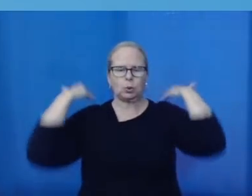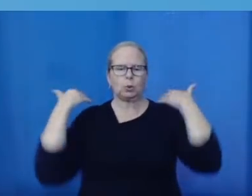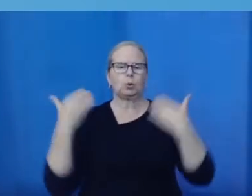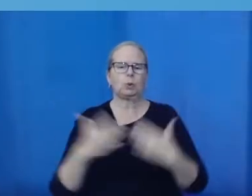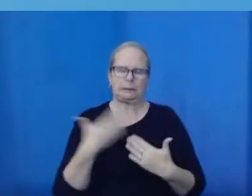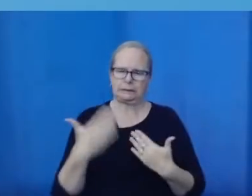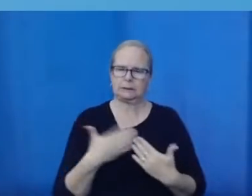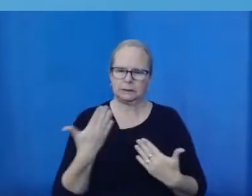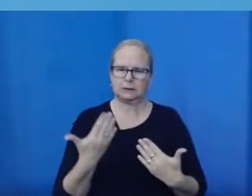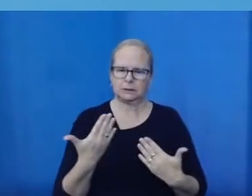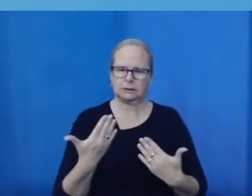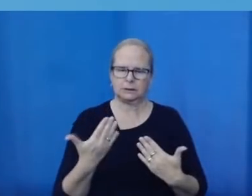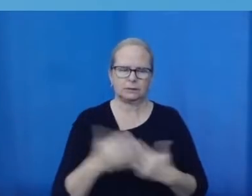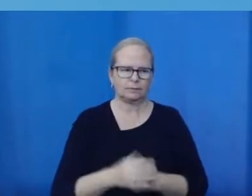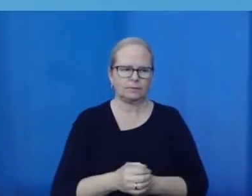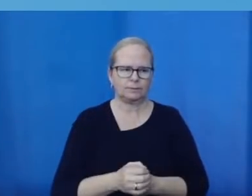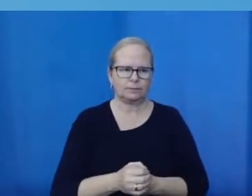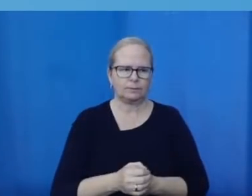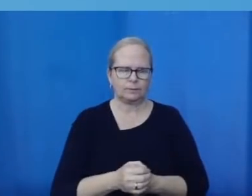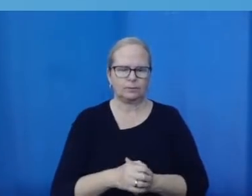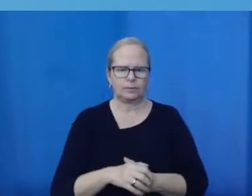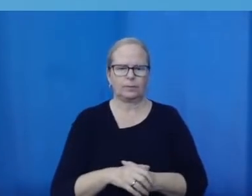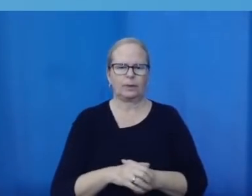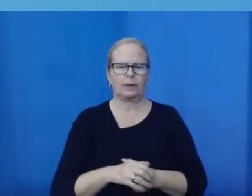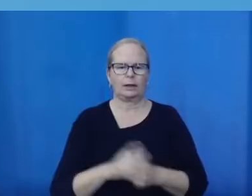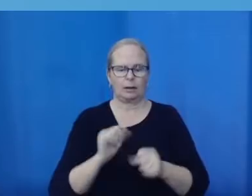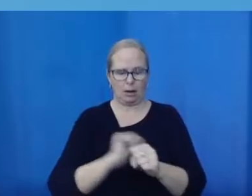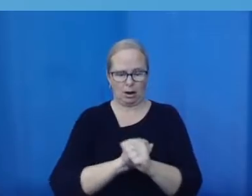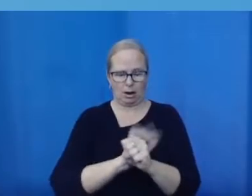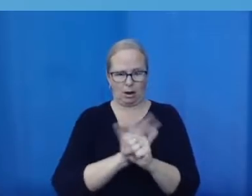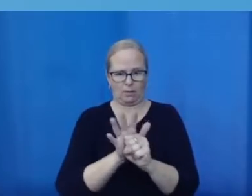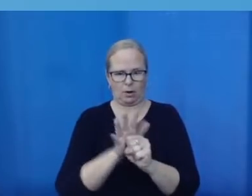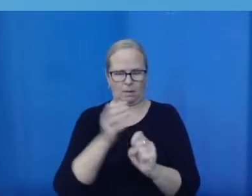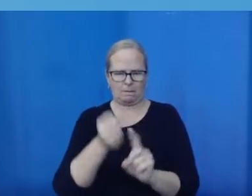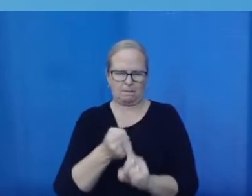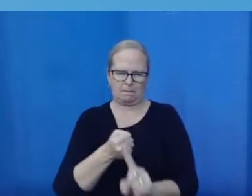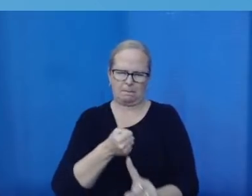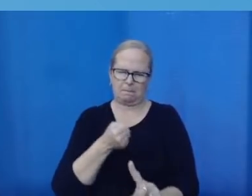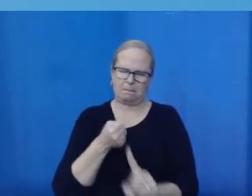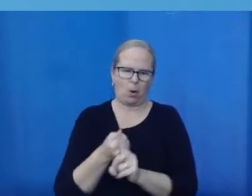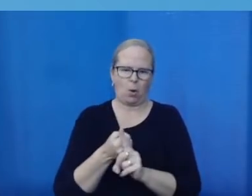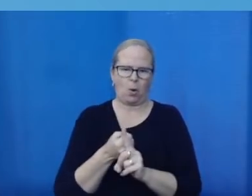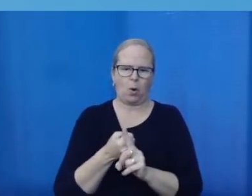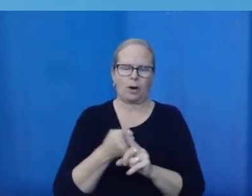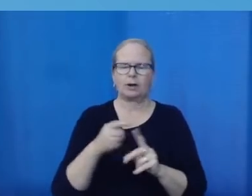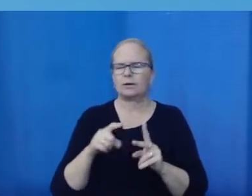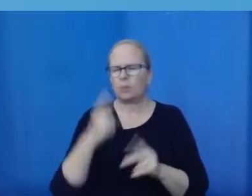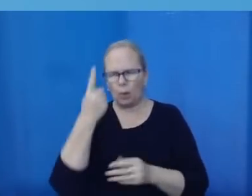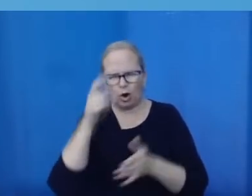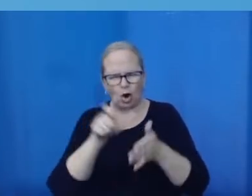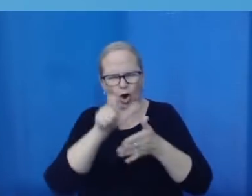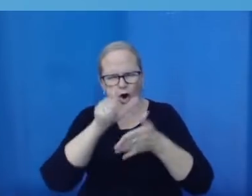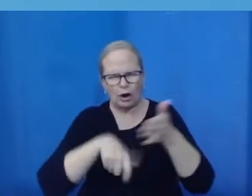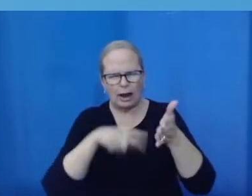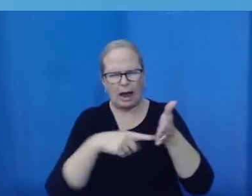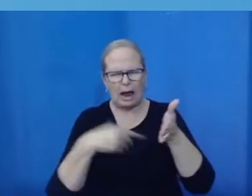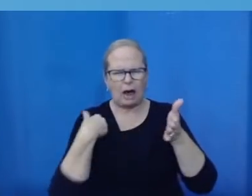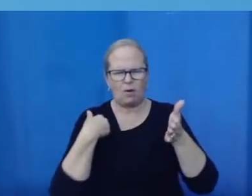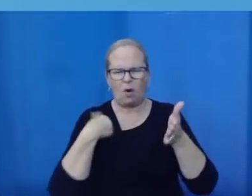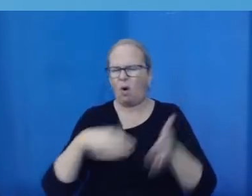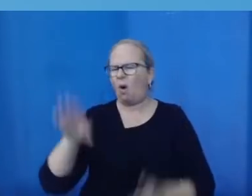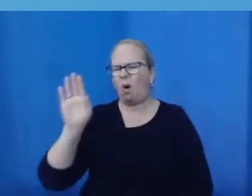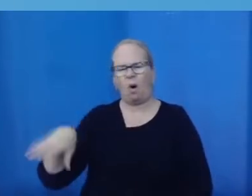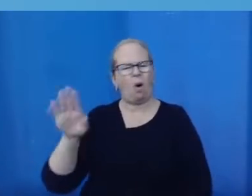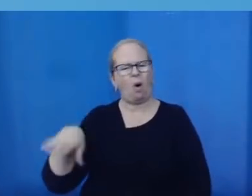article that went viral about how we are about to hit this mental health crisis. Guess what? It wasn't until that article